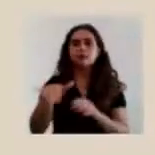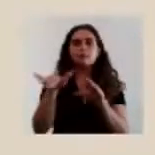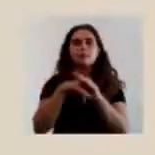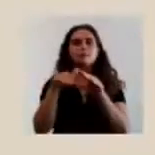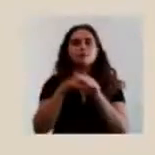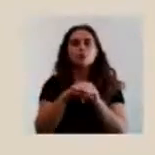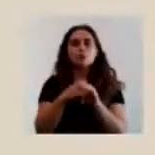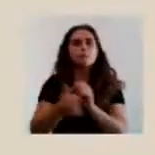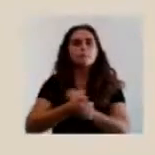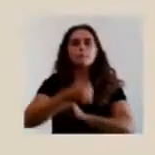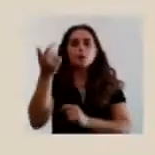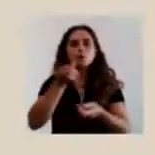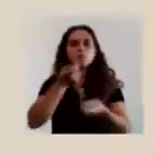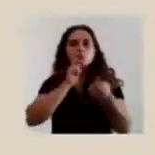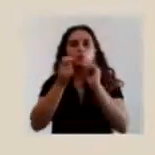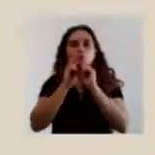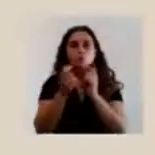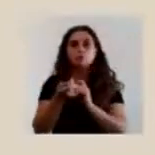epic roundtable discussion.